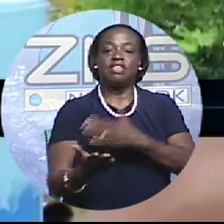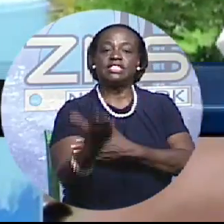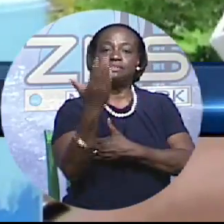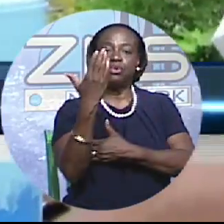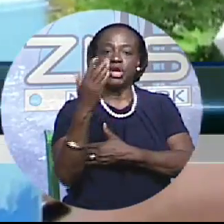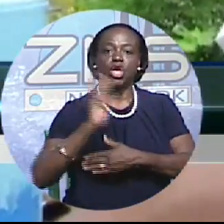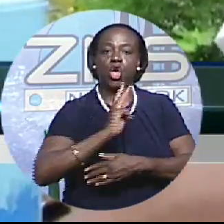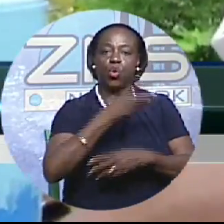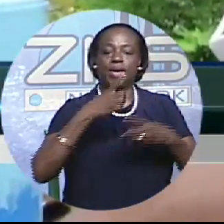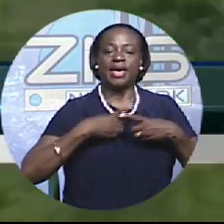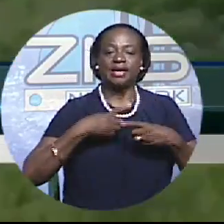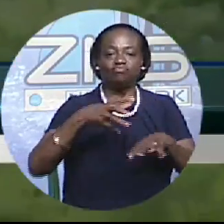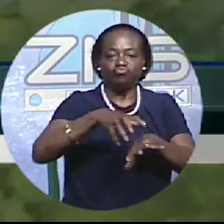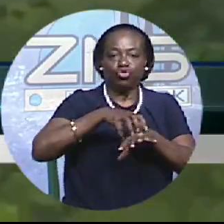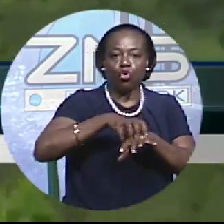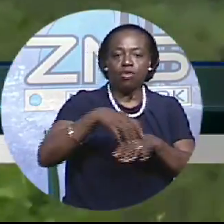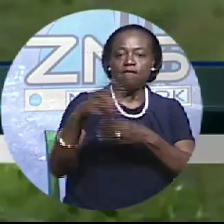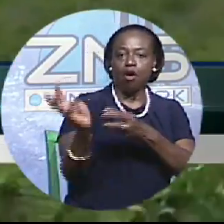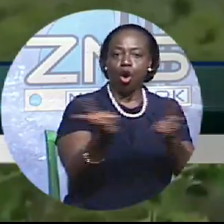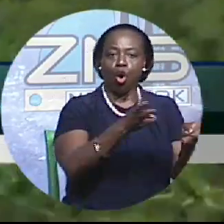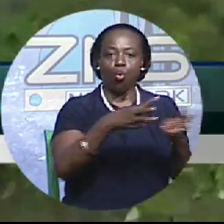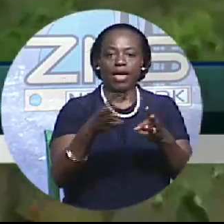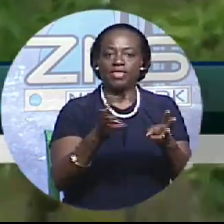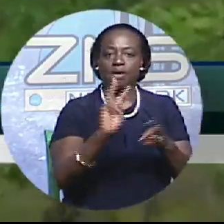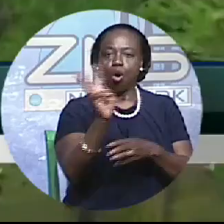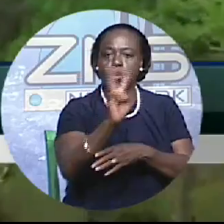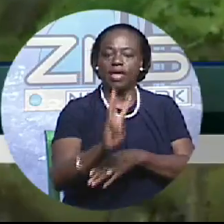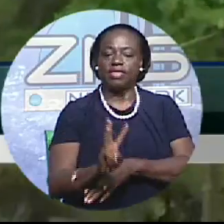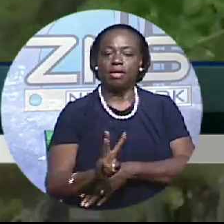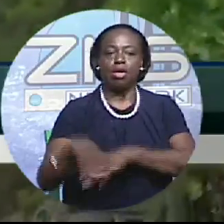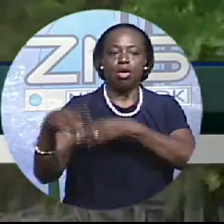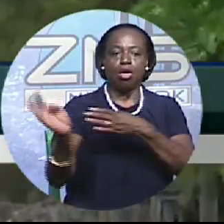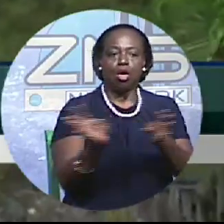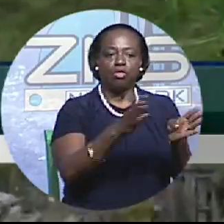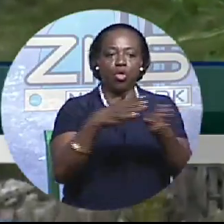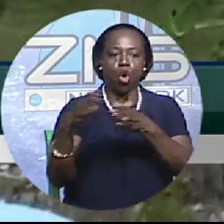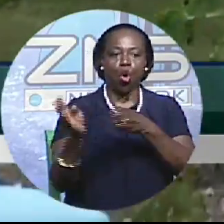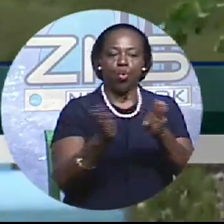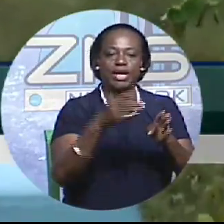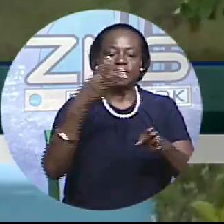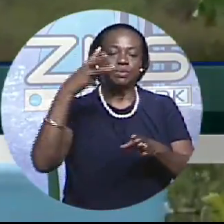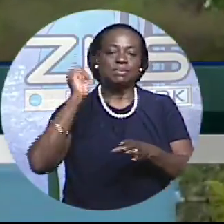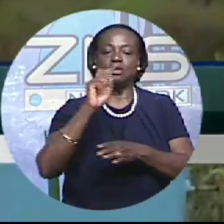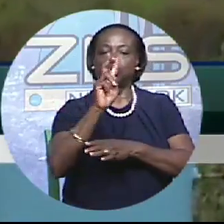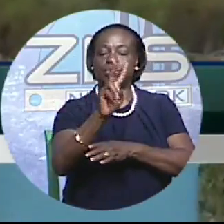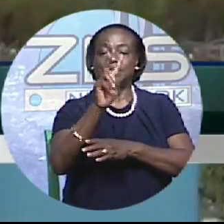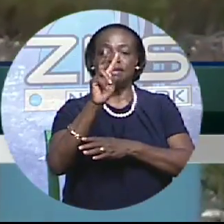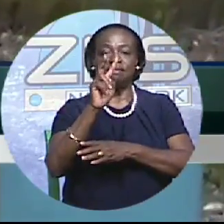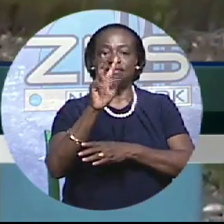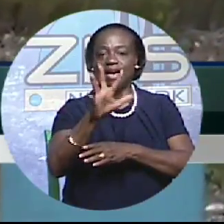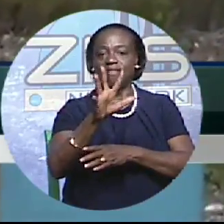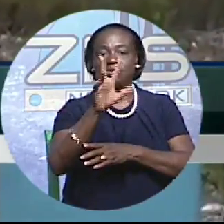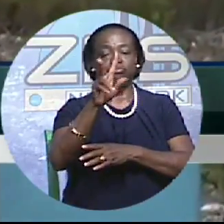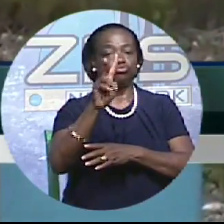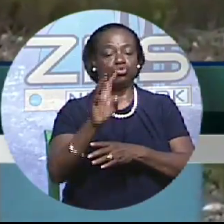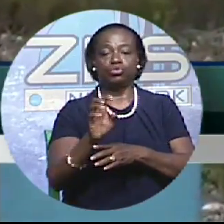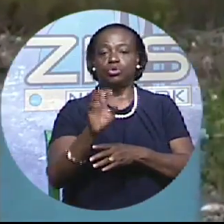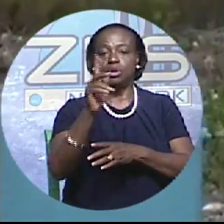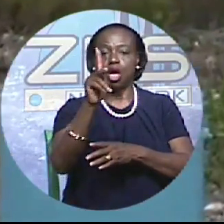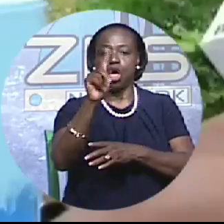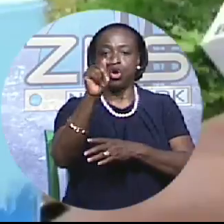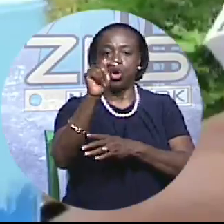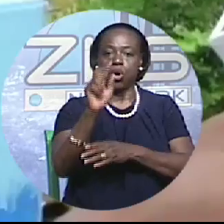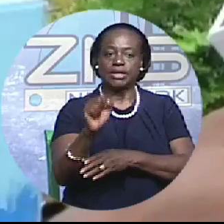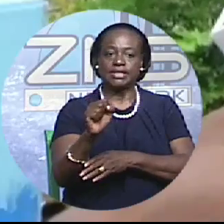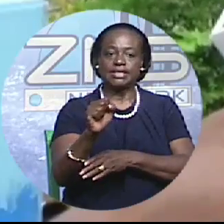rough weather, winds gusting about maybe 25, 30 knots. It's